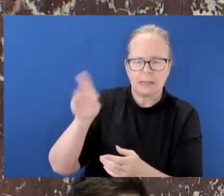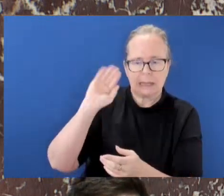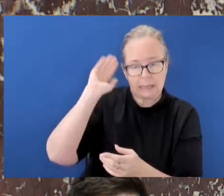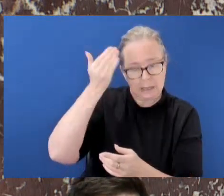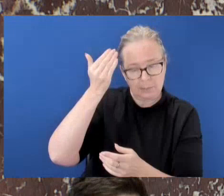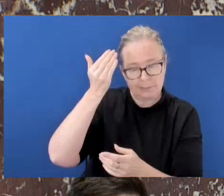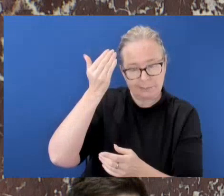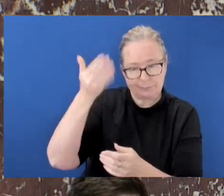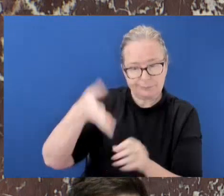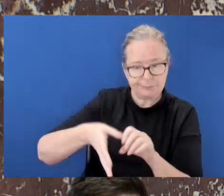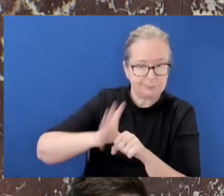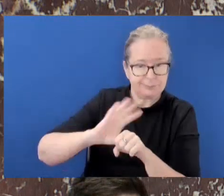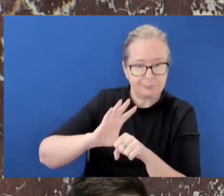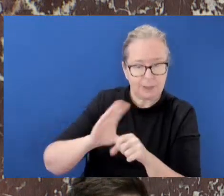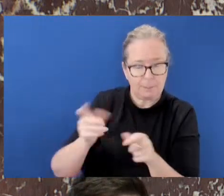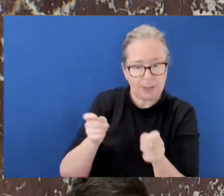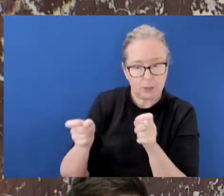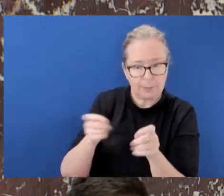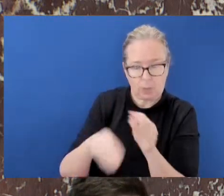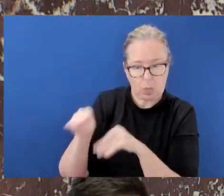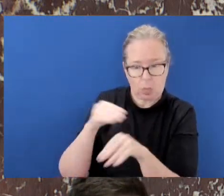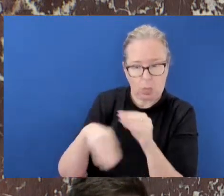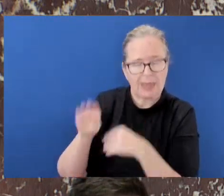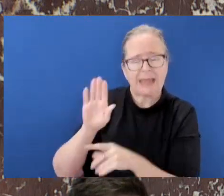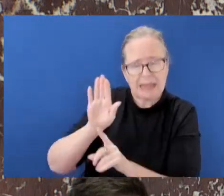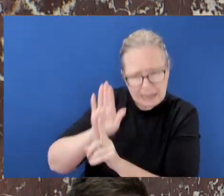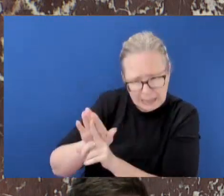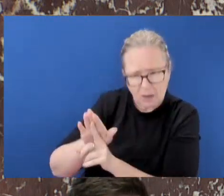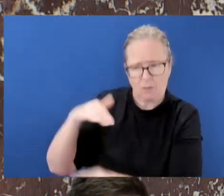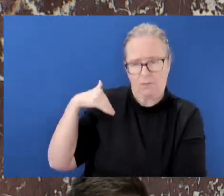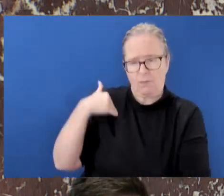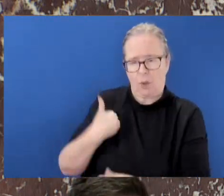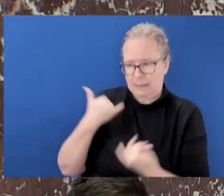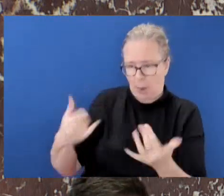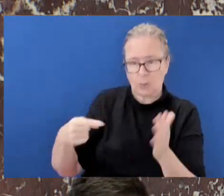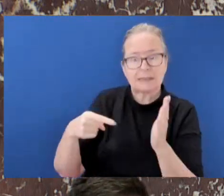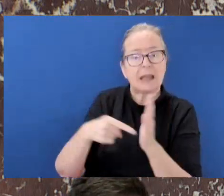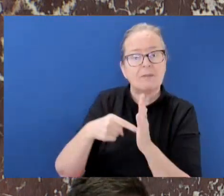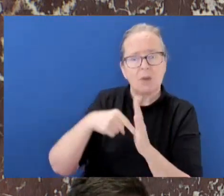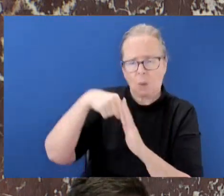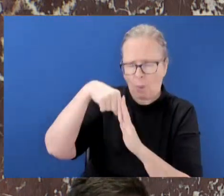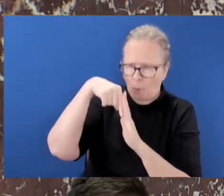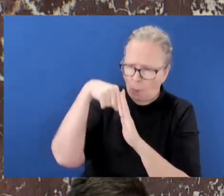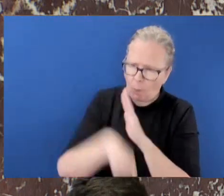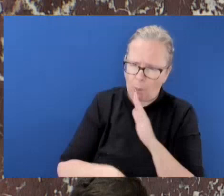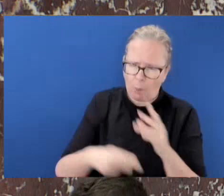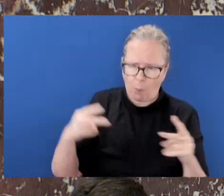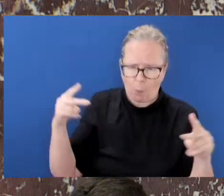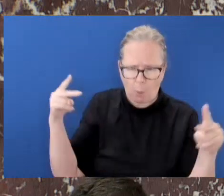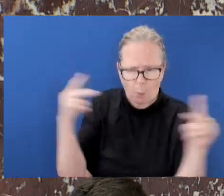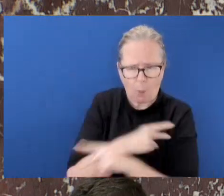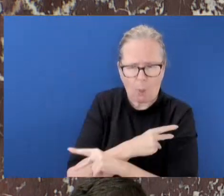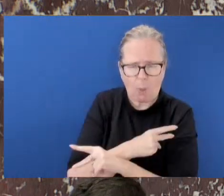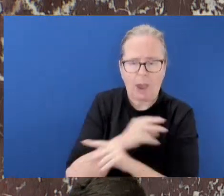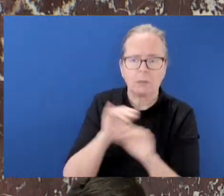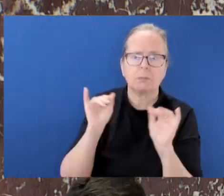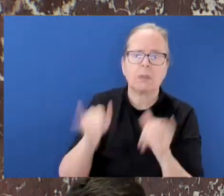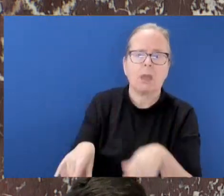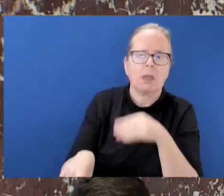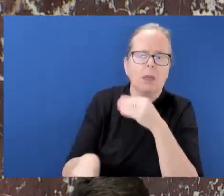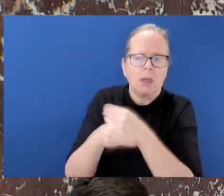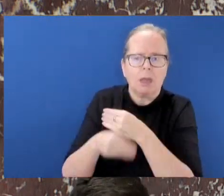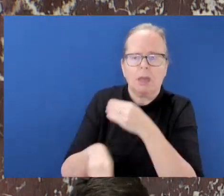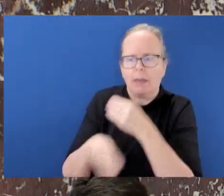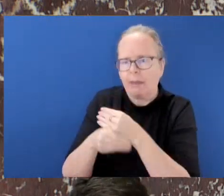total failure to deserve on the services people need. Yet the NDP keeps adding fuel to the fire with inflationary